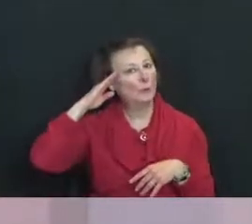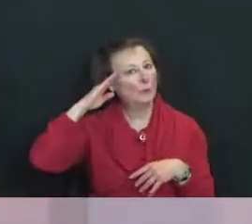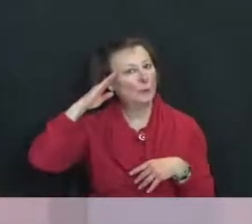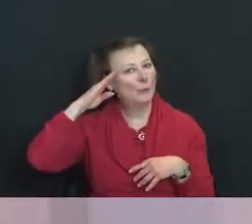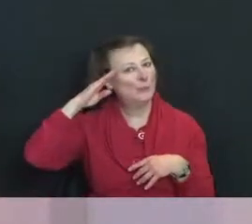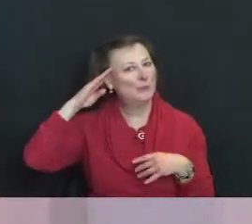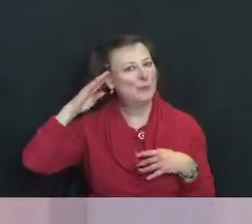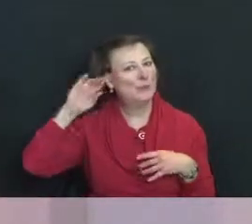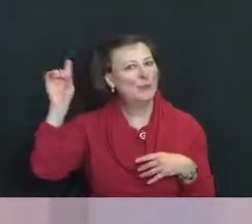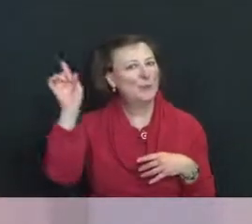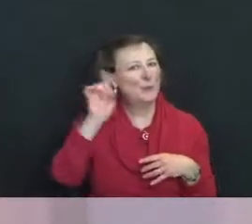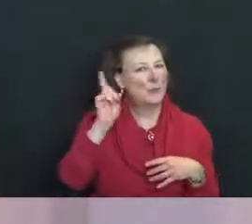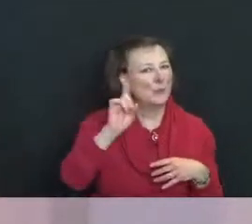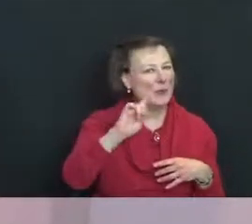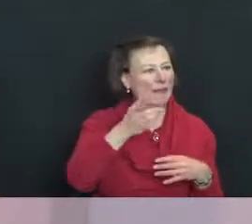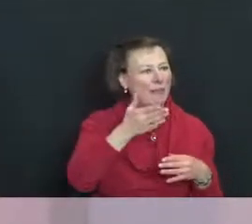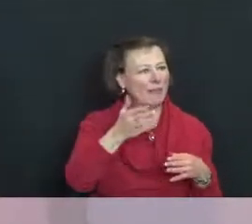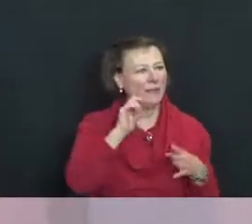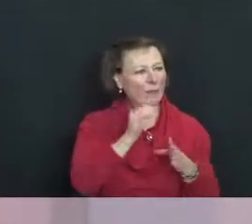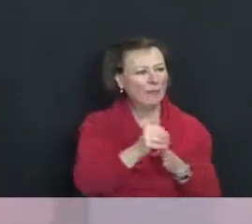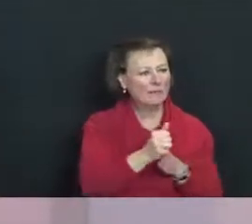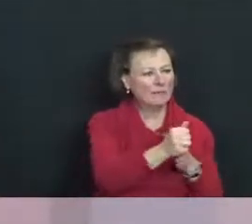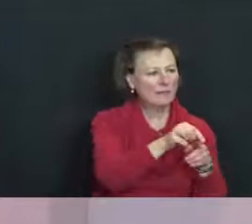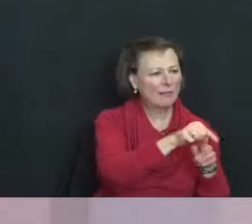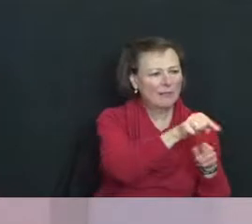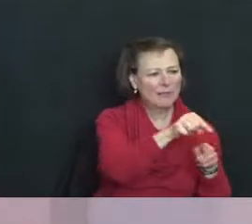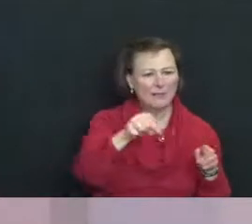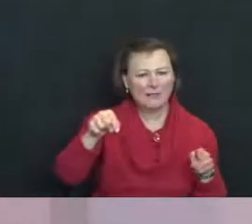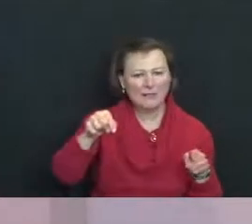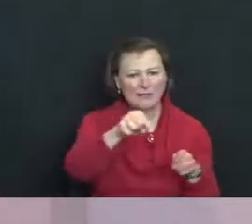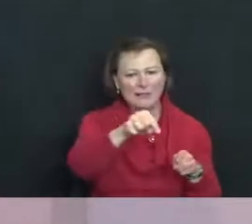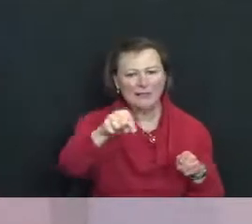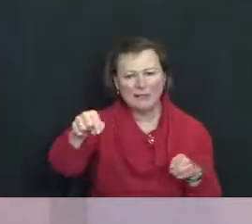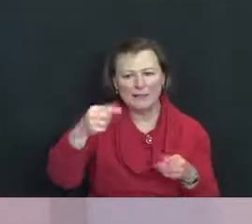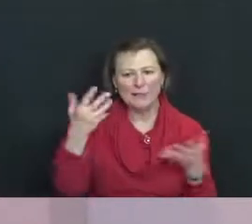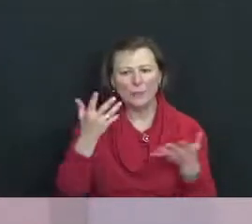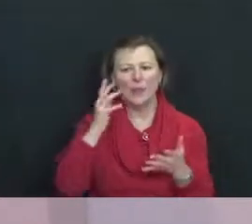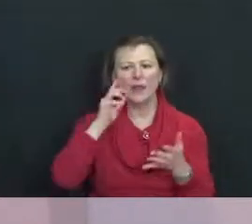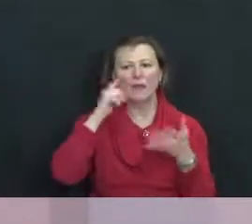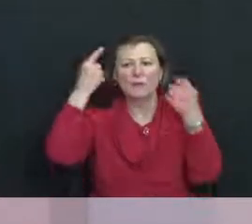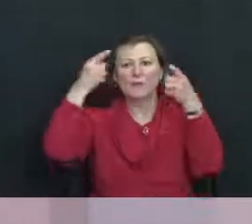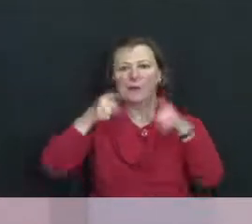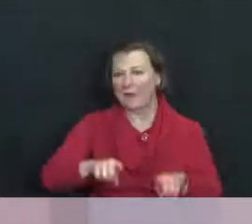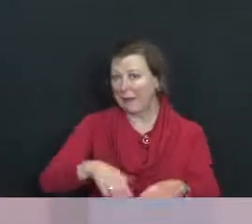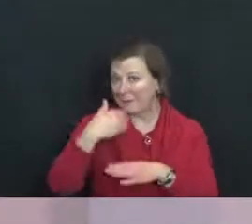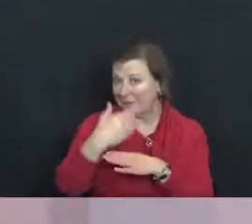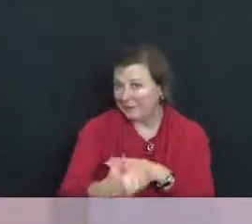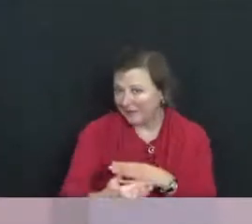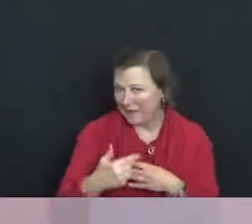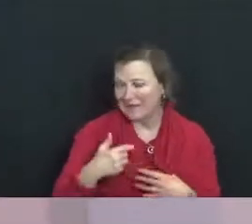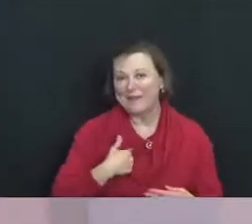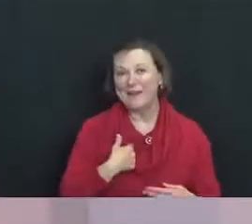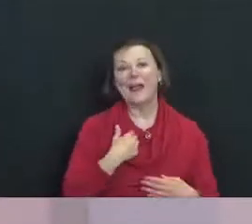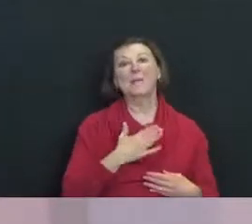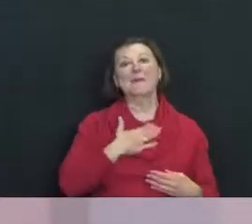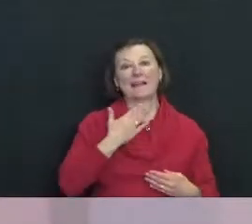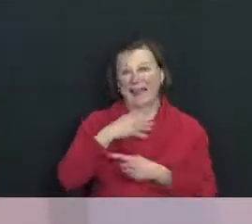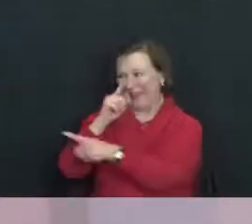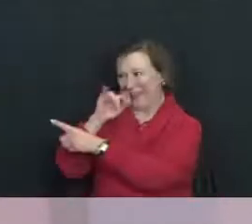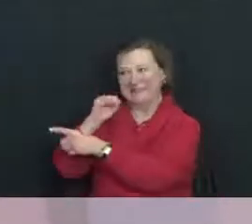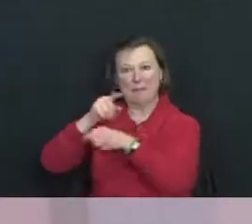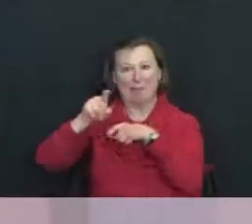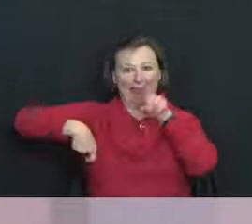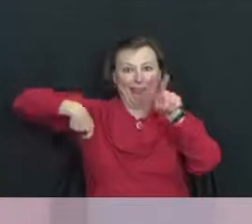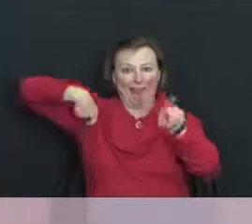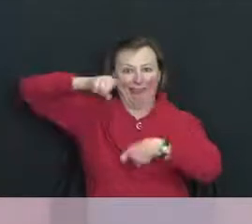where things might lead or what might bear fruit. So I'm glad Tim had long legs and tracked me down